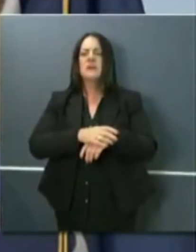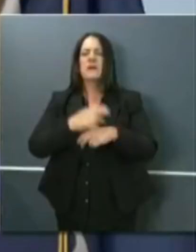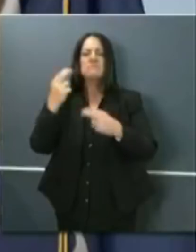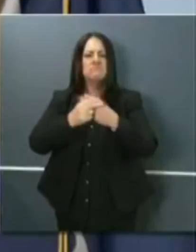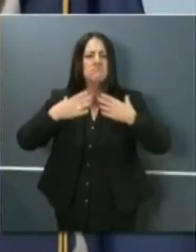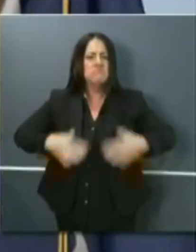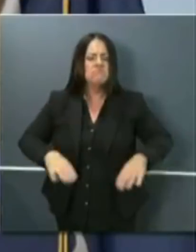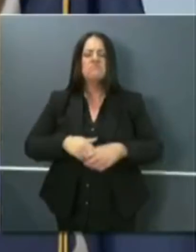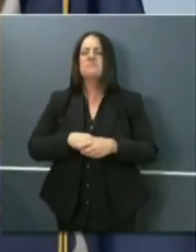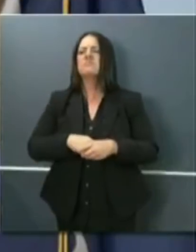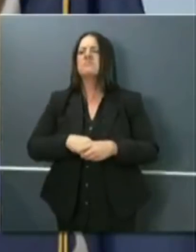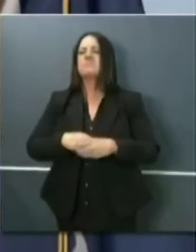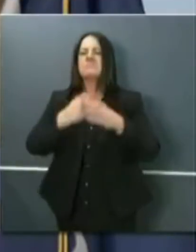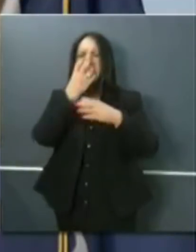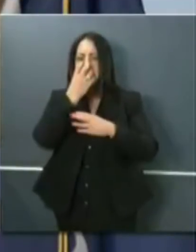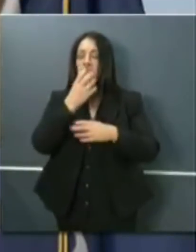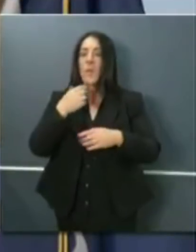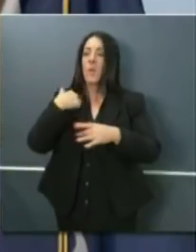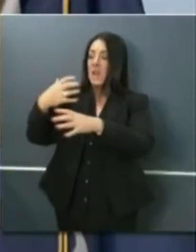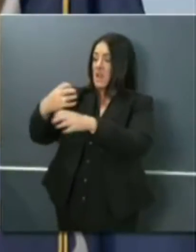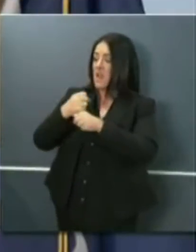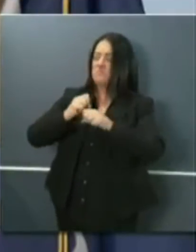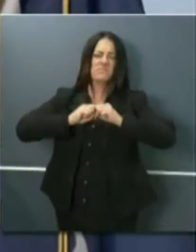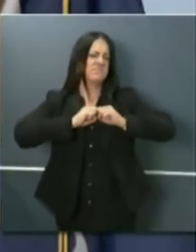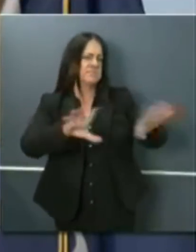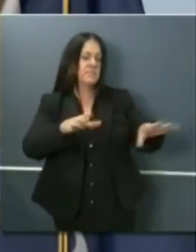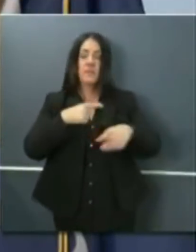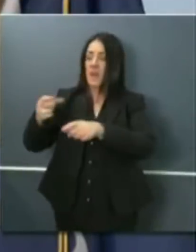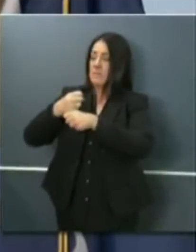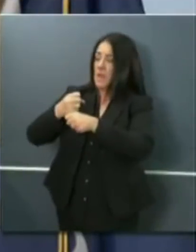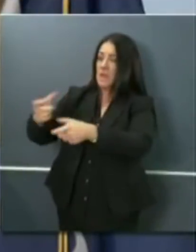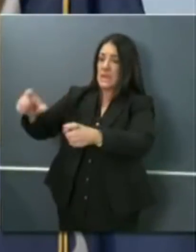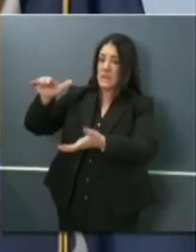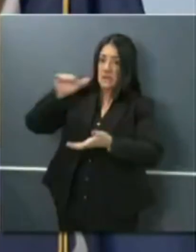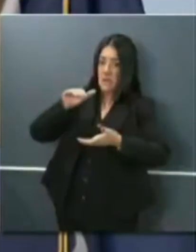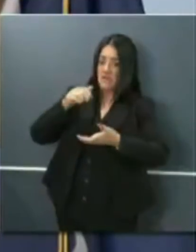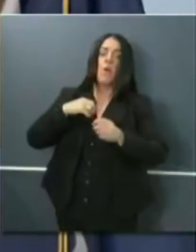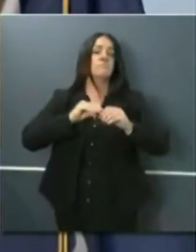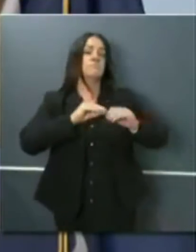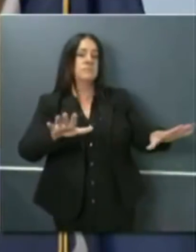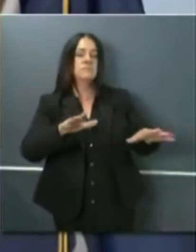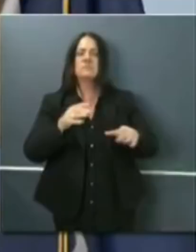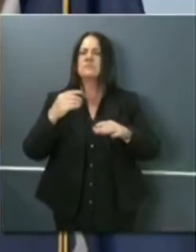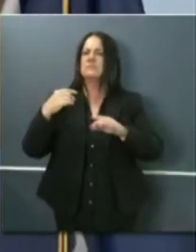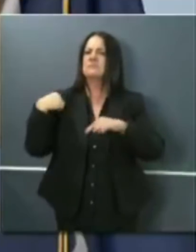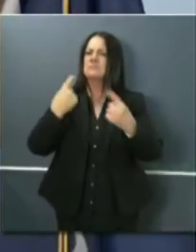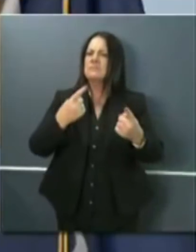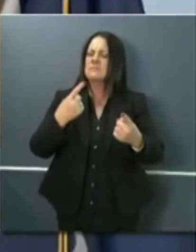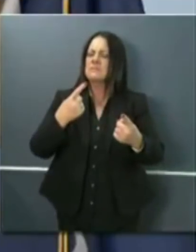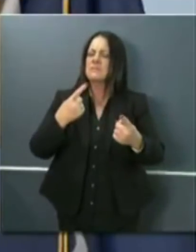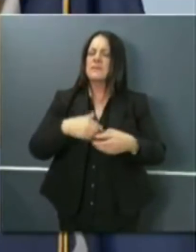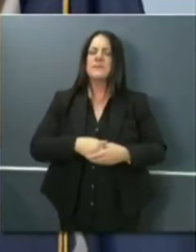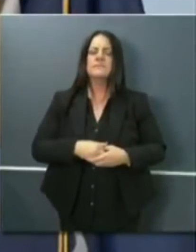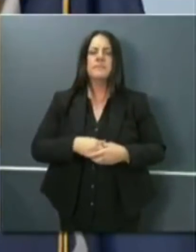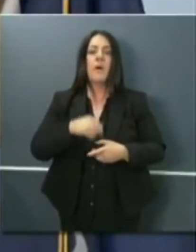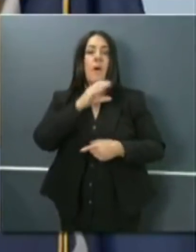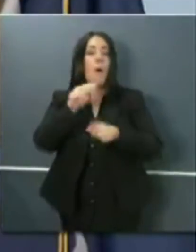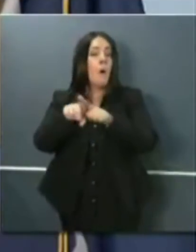soon as we get them in, we get them out. Yesterday, we were getting in a number of